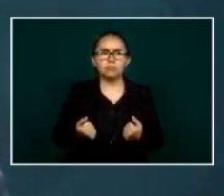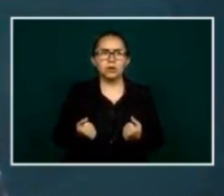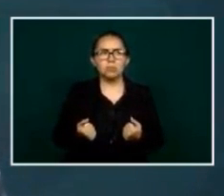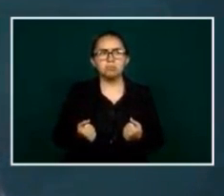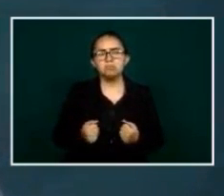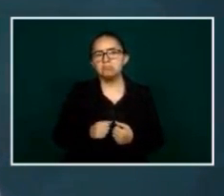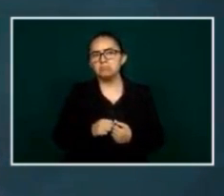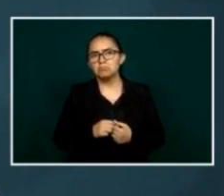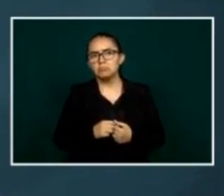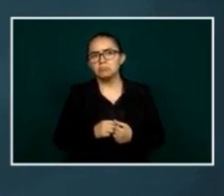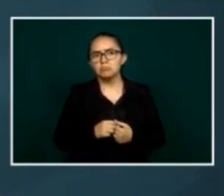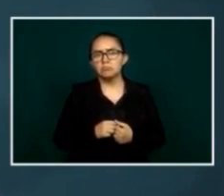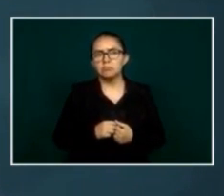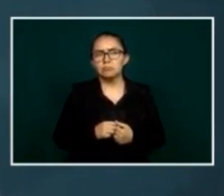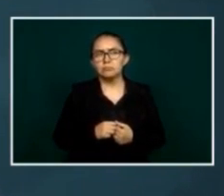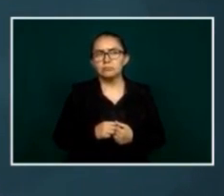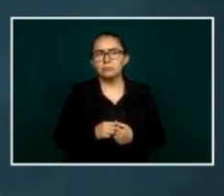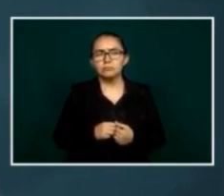professionalism.